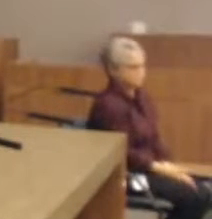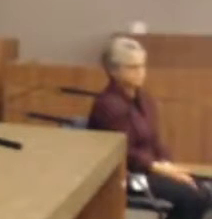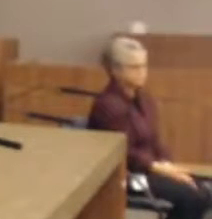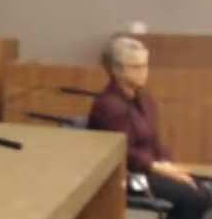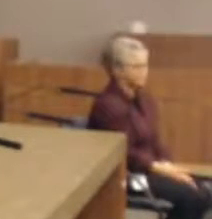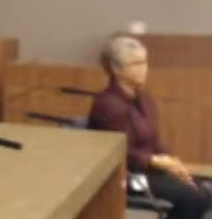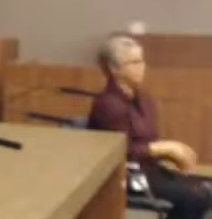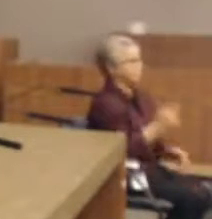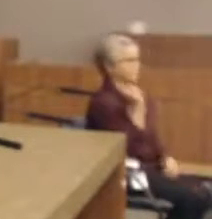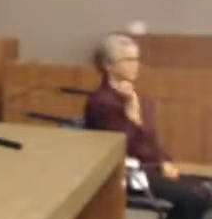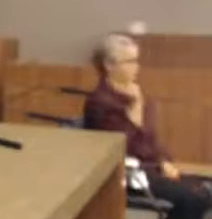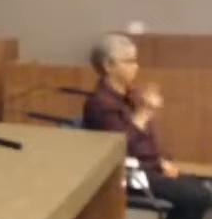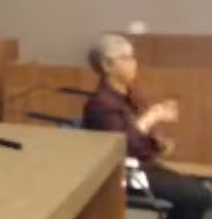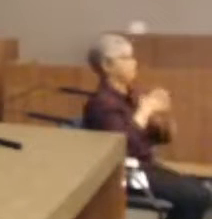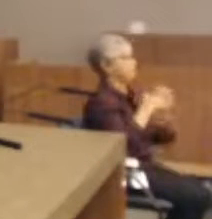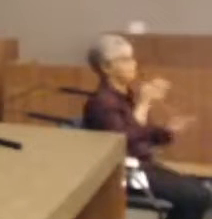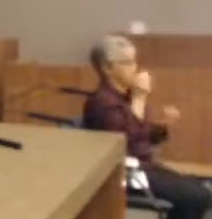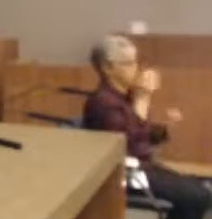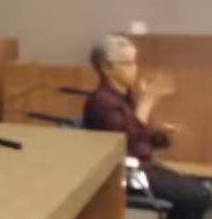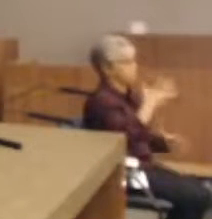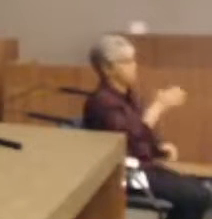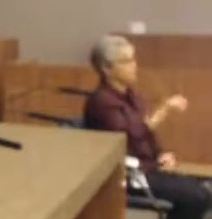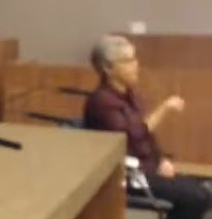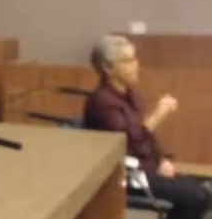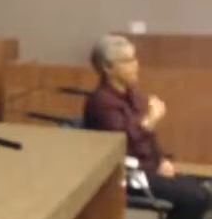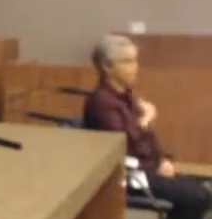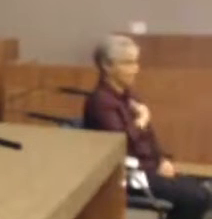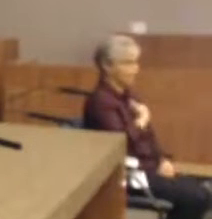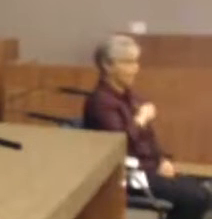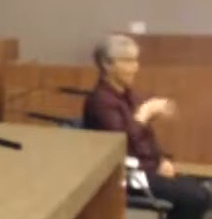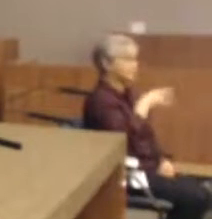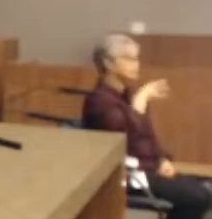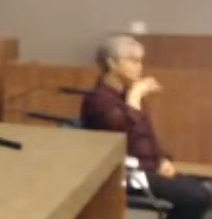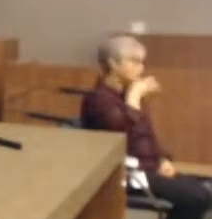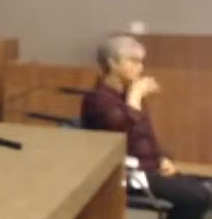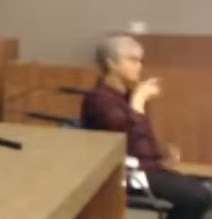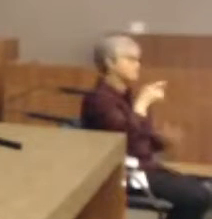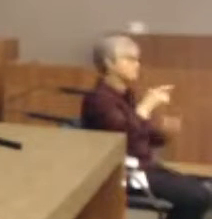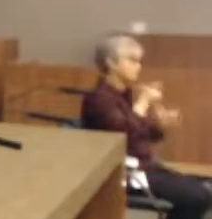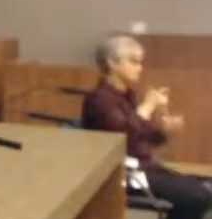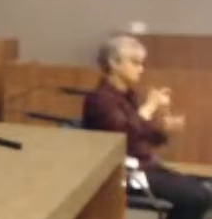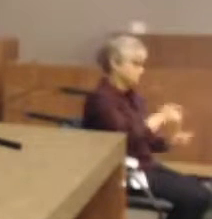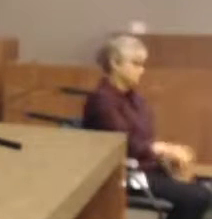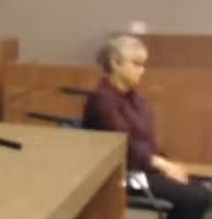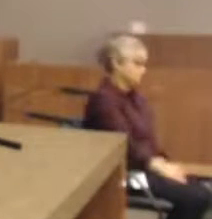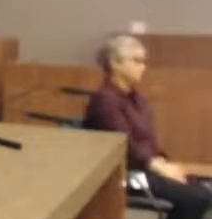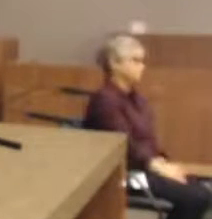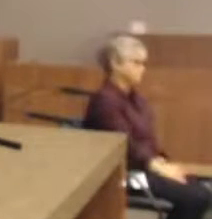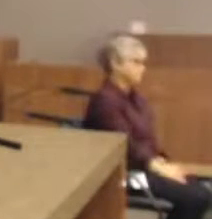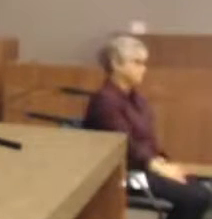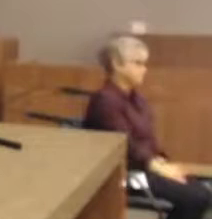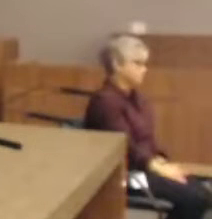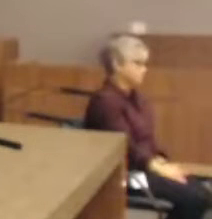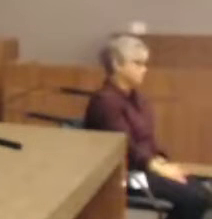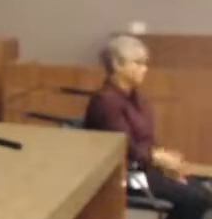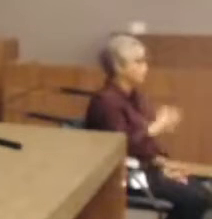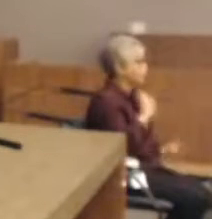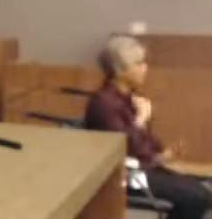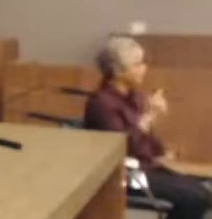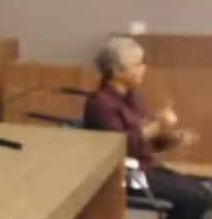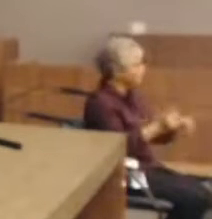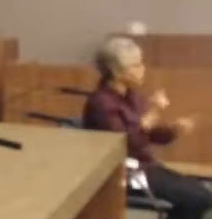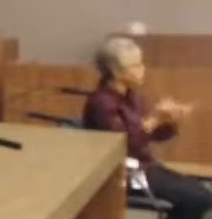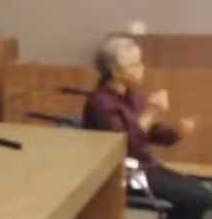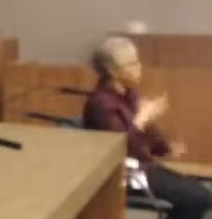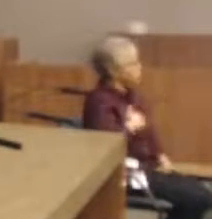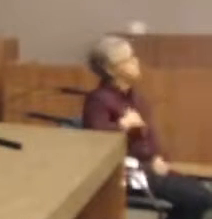It's a lot of information that goes quick, and I speak fast. So if you have questions, please ask them as they come up.